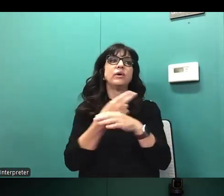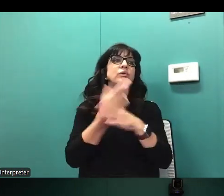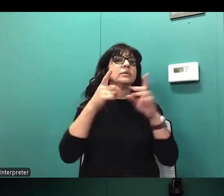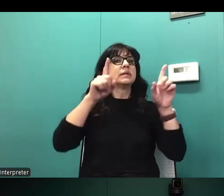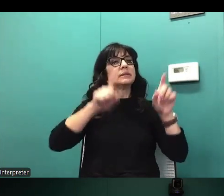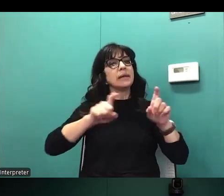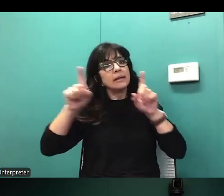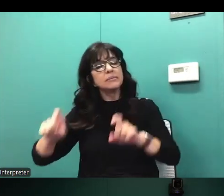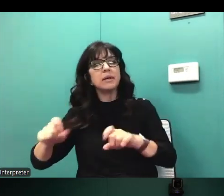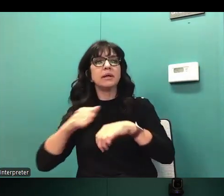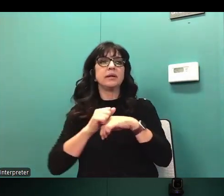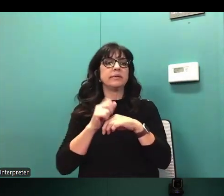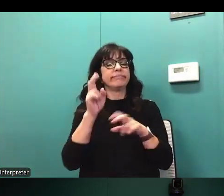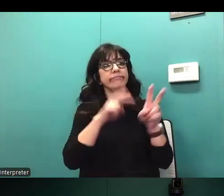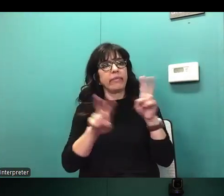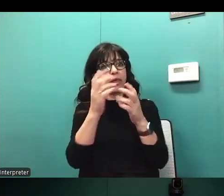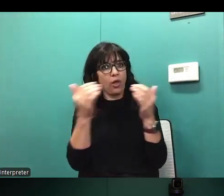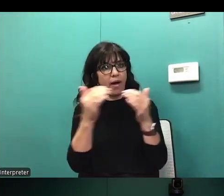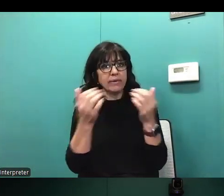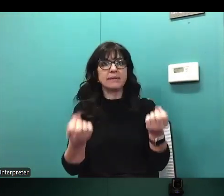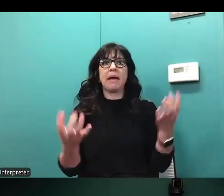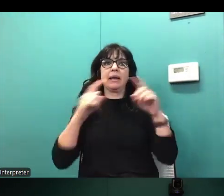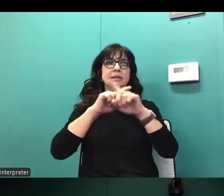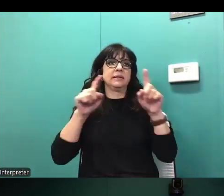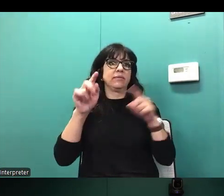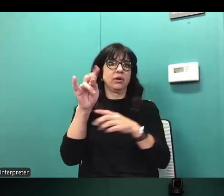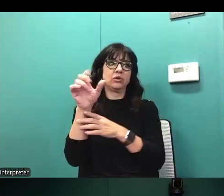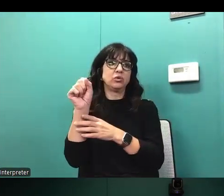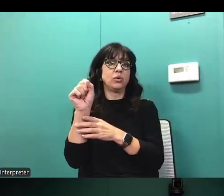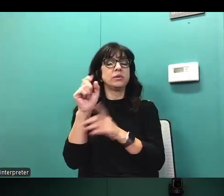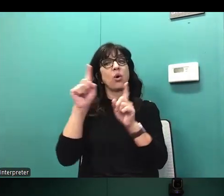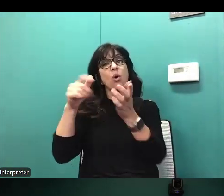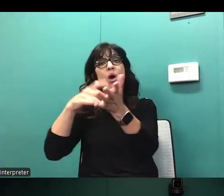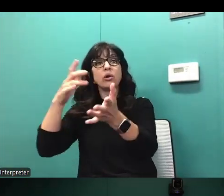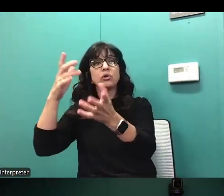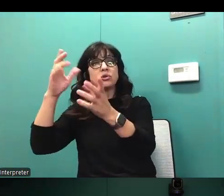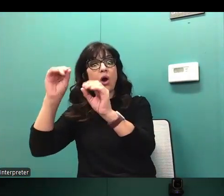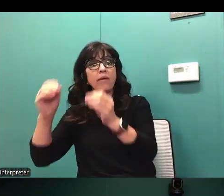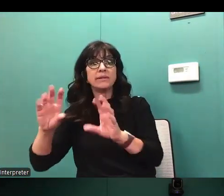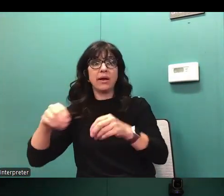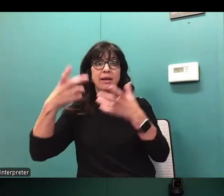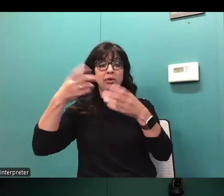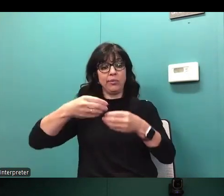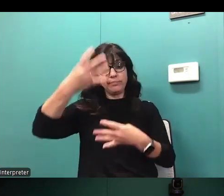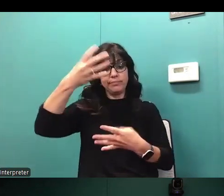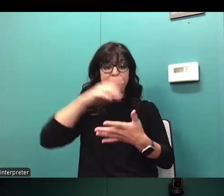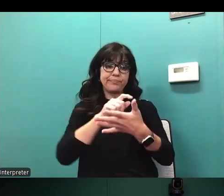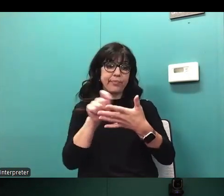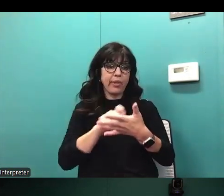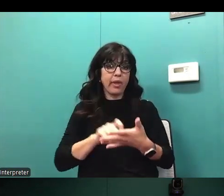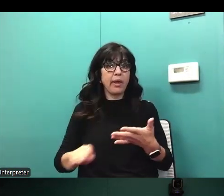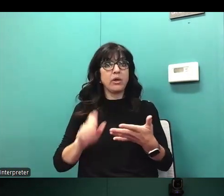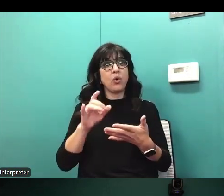assessments. We test, you know, we look at where they're at. There's many tools like, you know, you go to a doctor's office and they'll give you like a sheet. Hey, your child, you